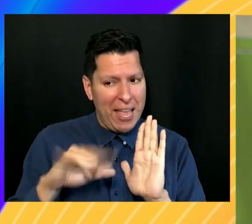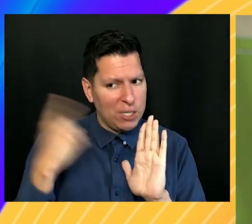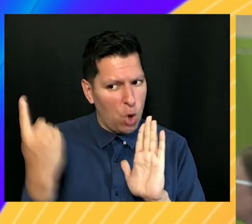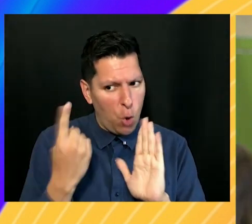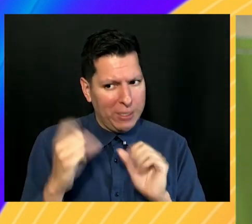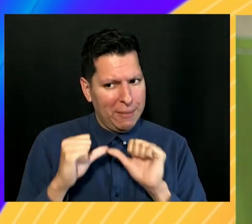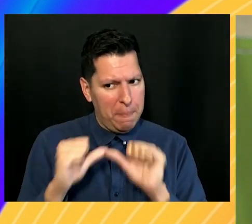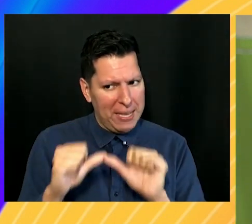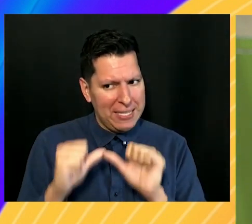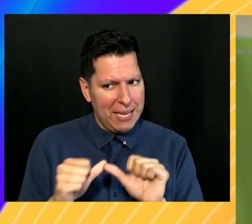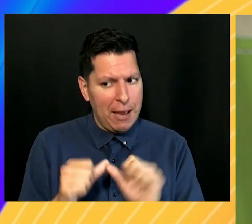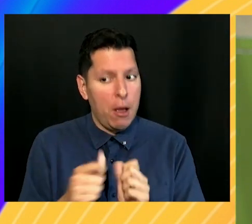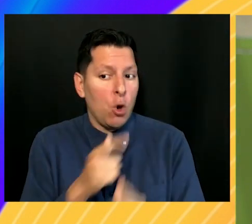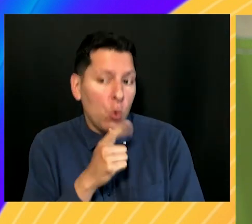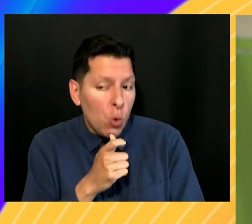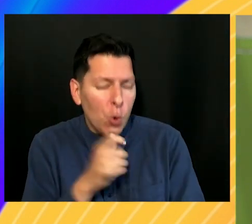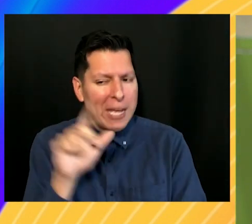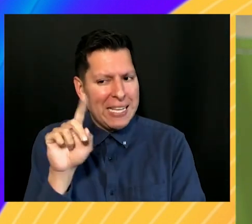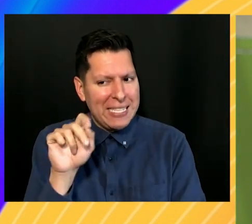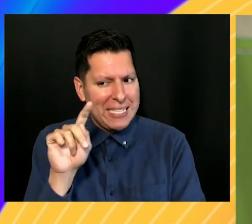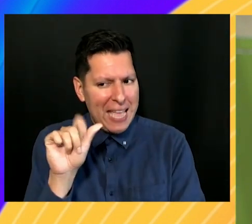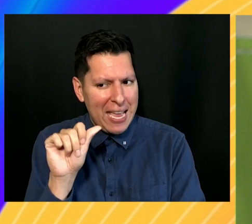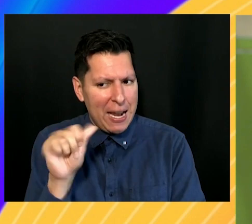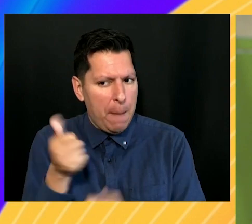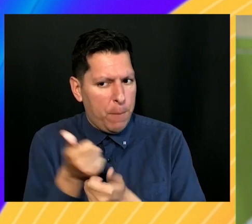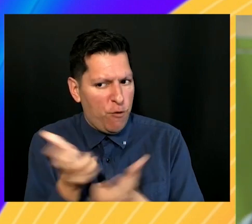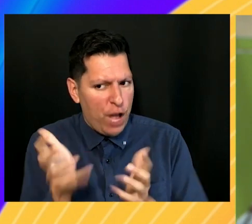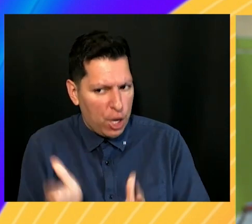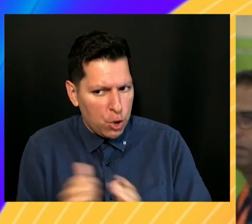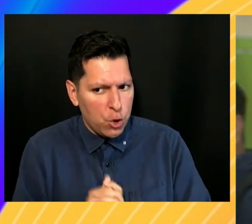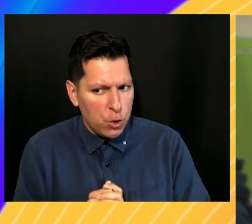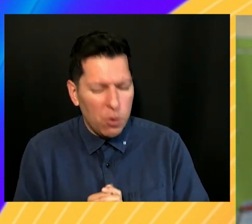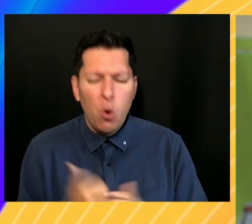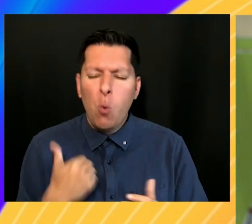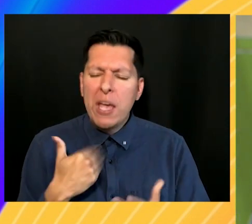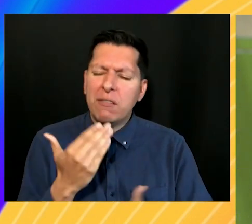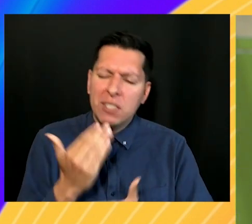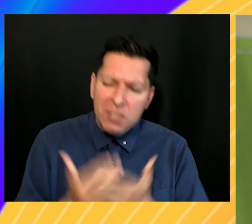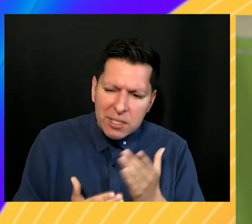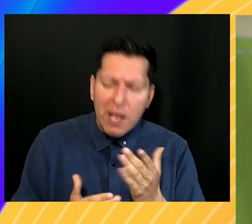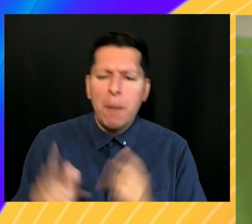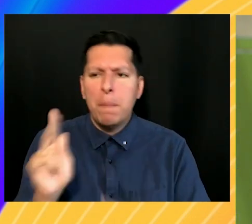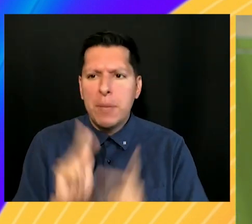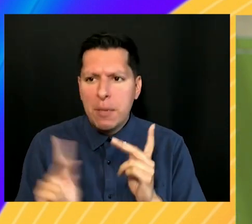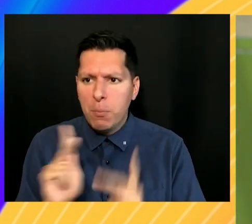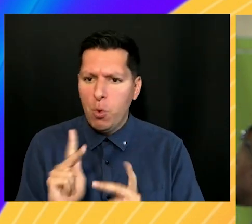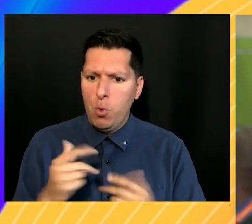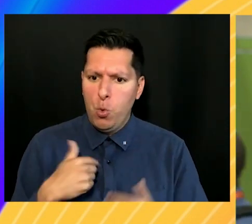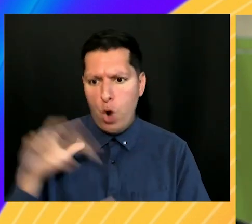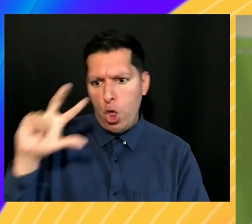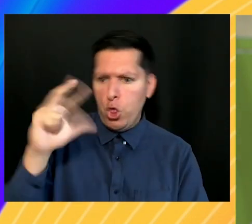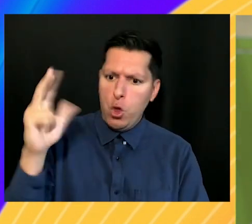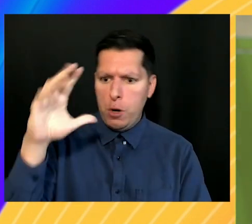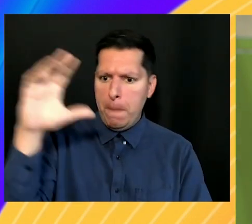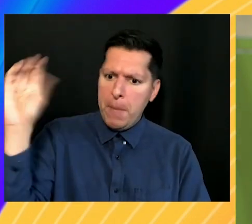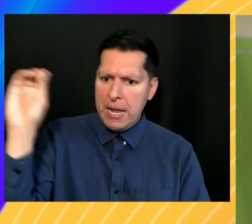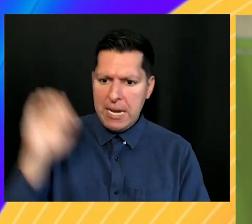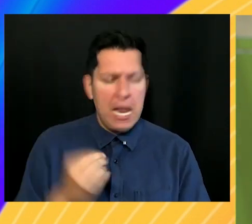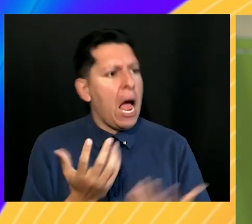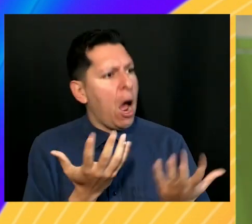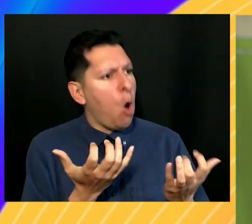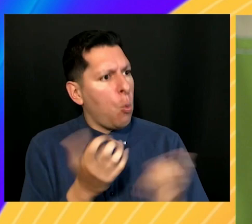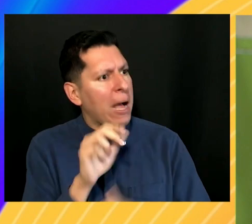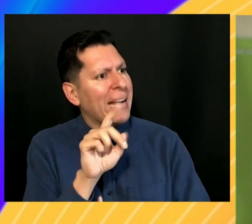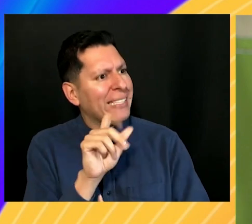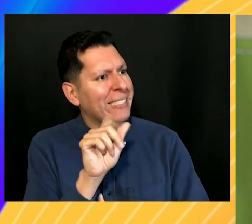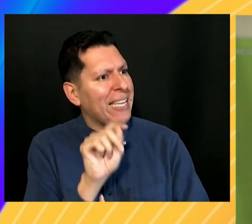data provider. We do have a couple of data sets that live in the public domain that a third party has said, hey, I want to put this data on the cloud, let's do that. And we do